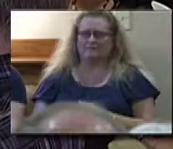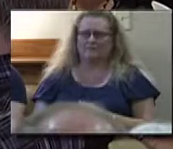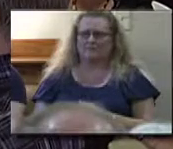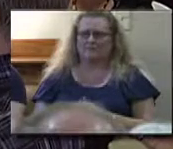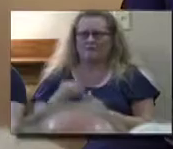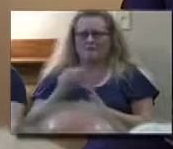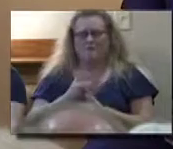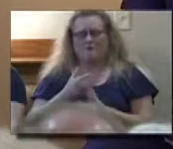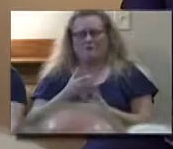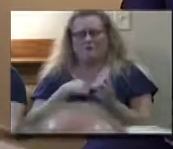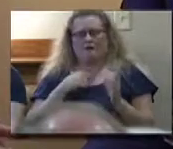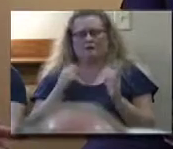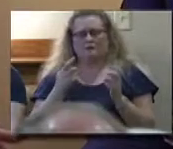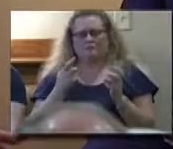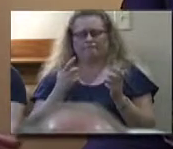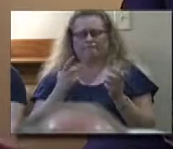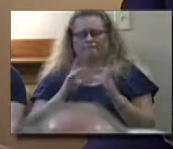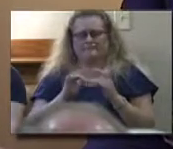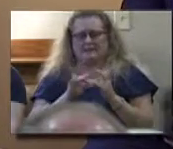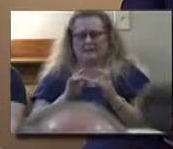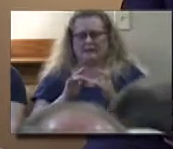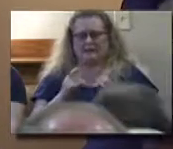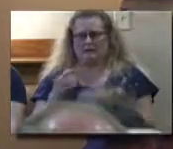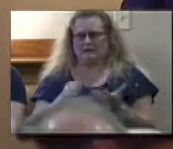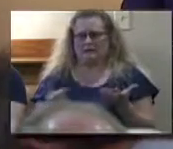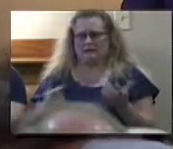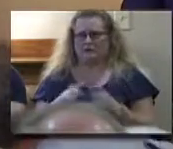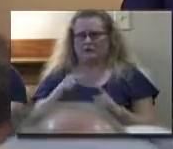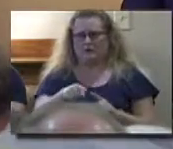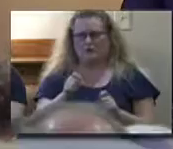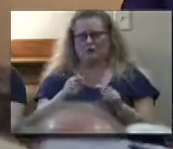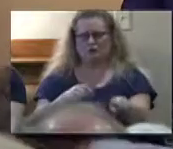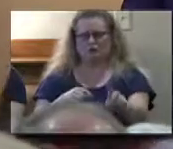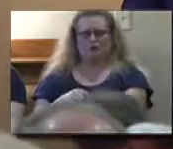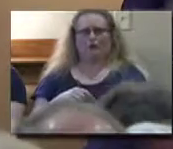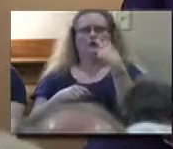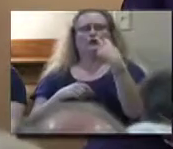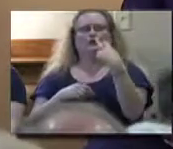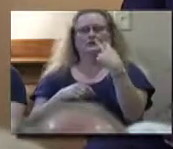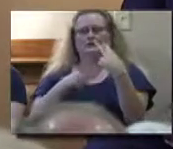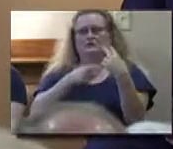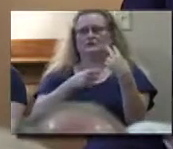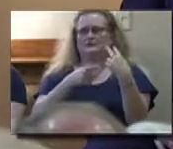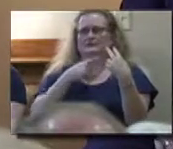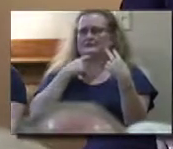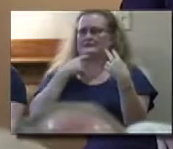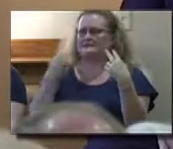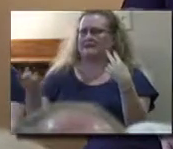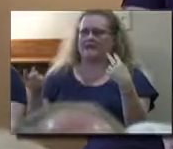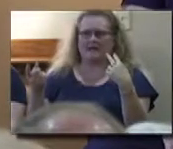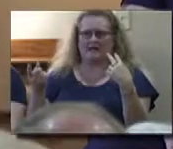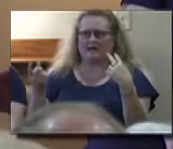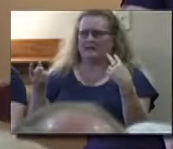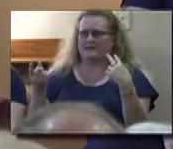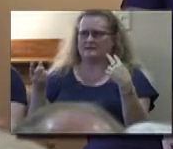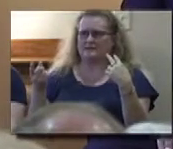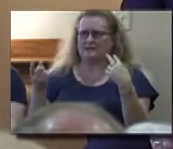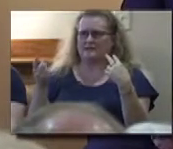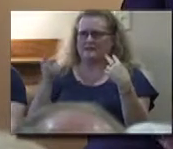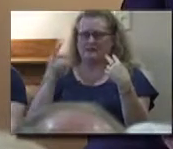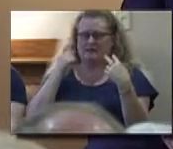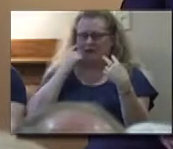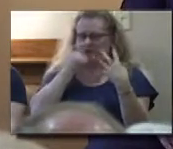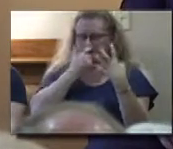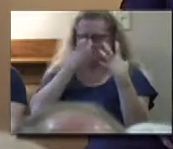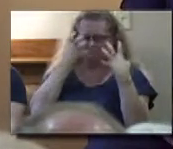And before I could really say much, she looked at me and she said, with these wretchedly red, puffy